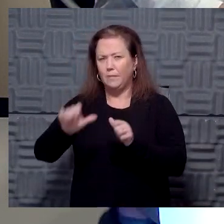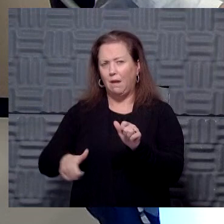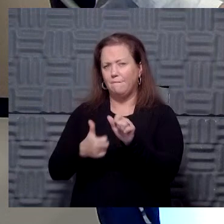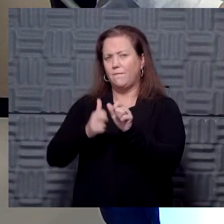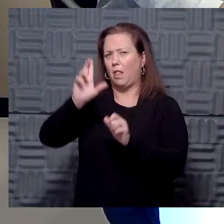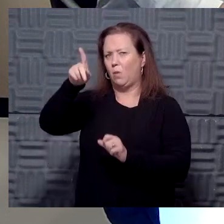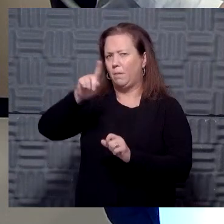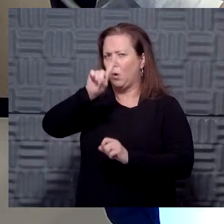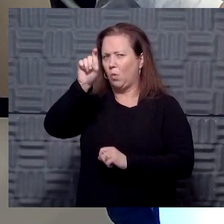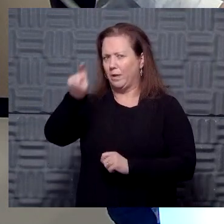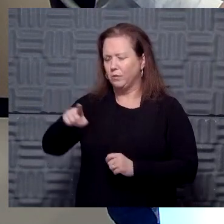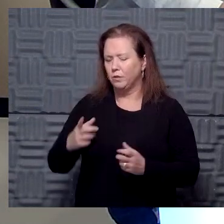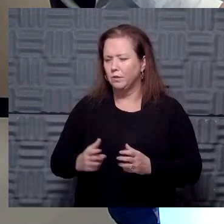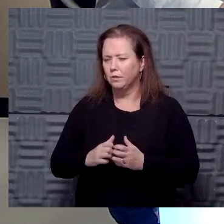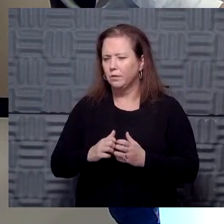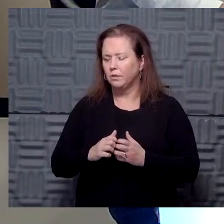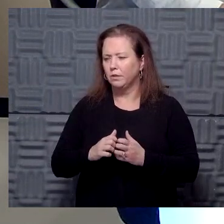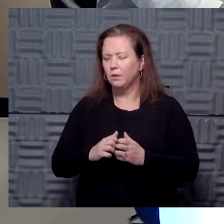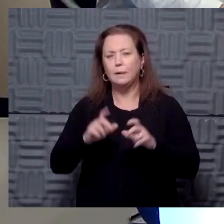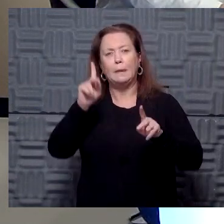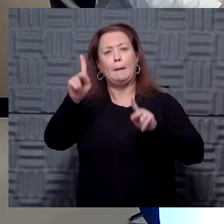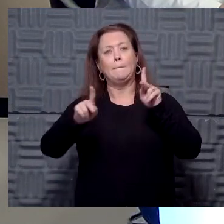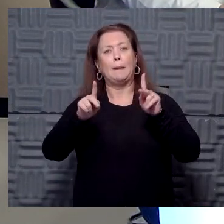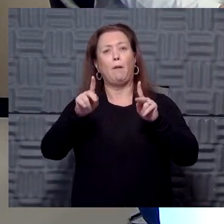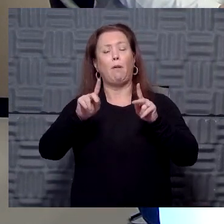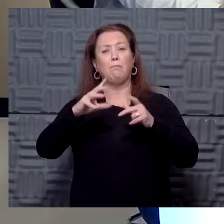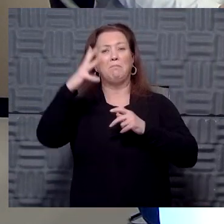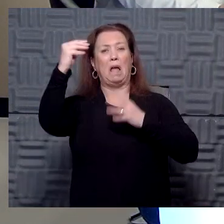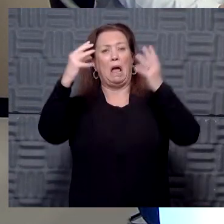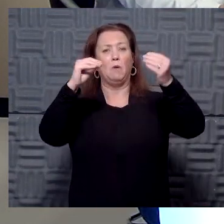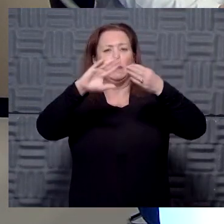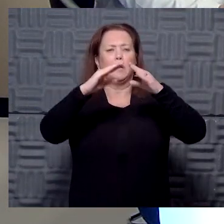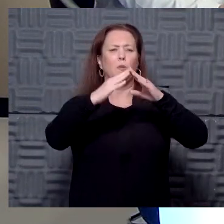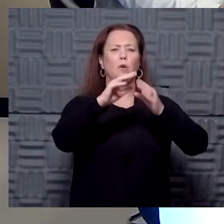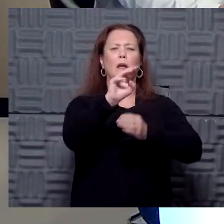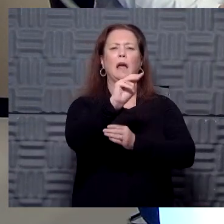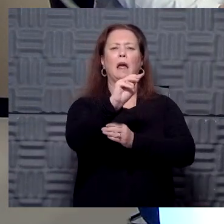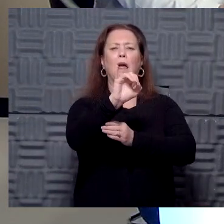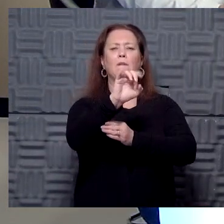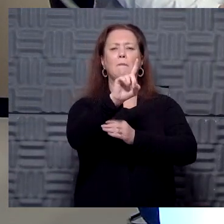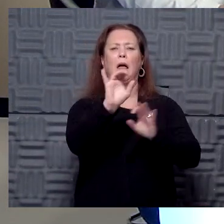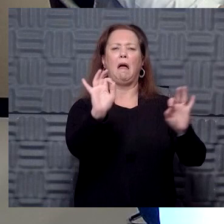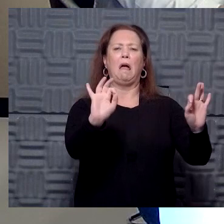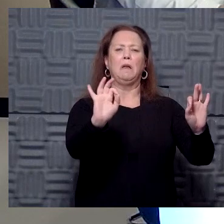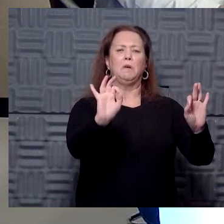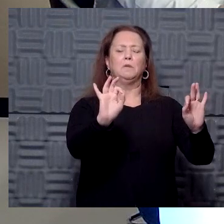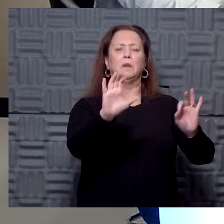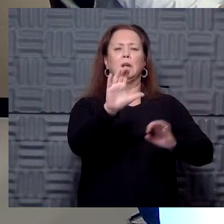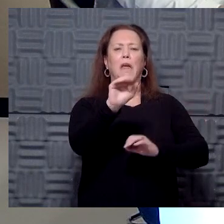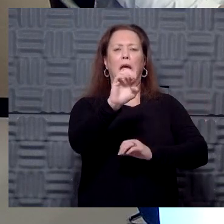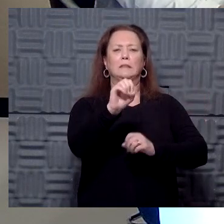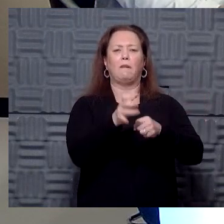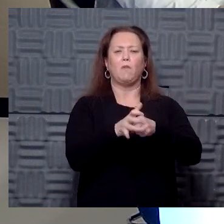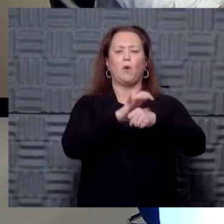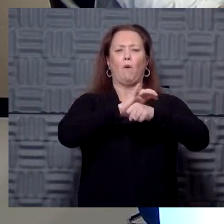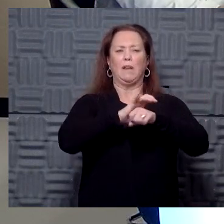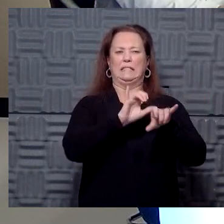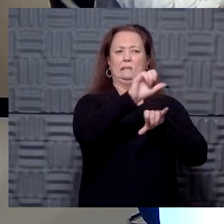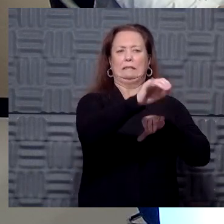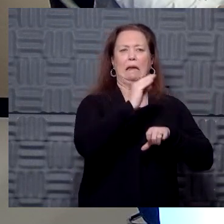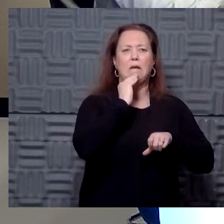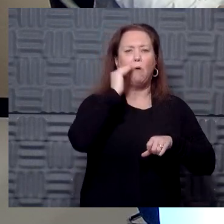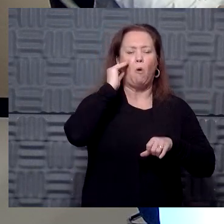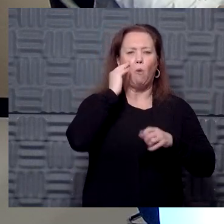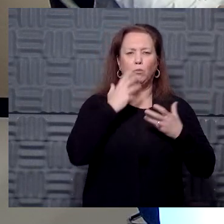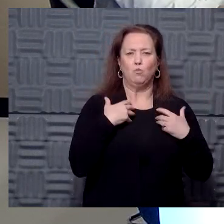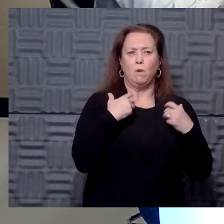that, then how important would it be to find people in the communities who maybe had mild cases and stayed at home and recovered? Would that be key down the